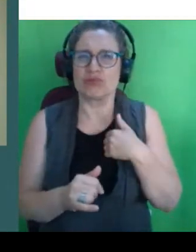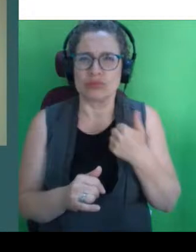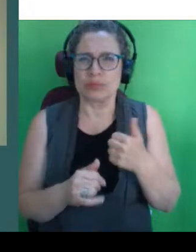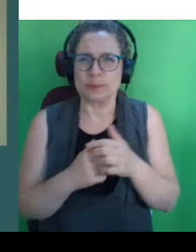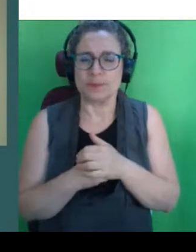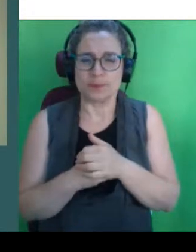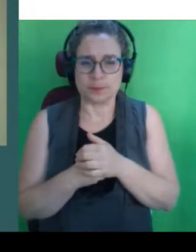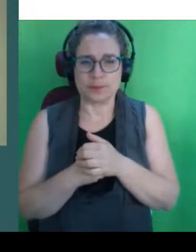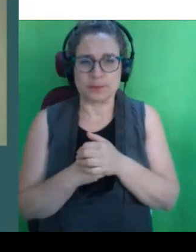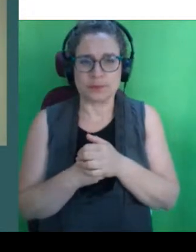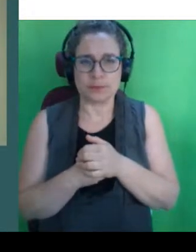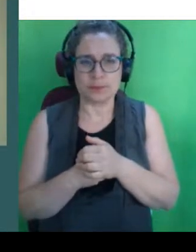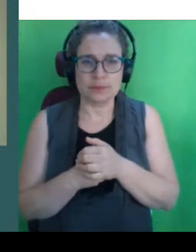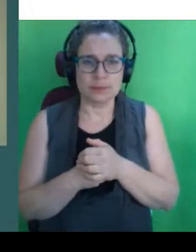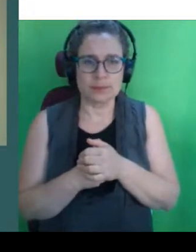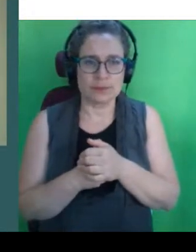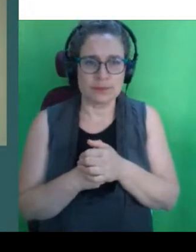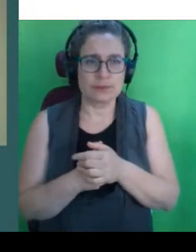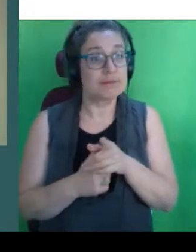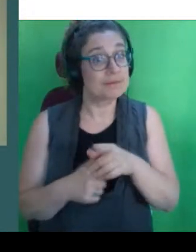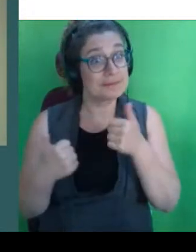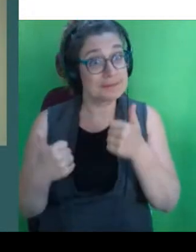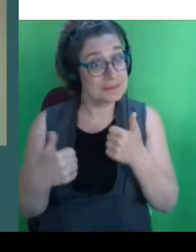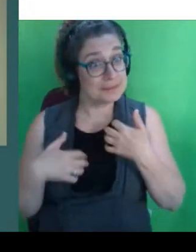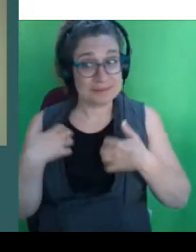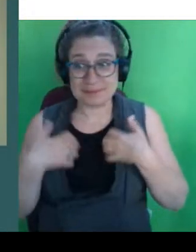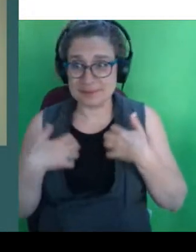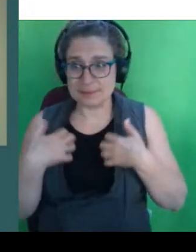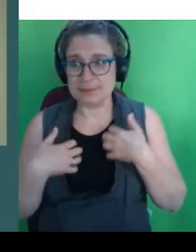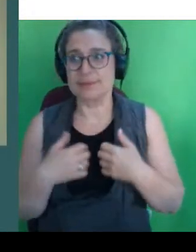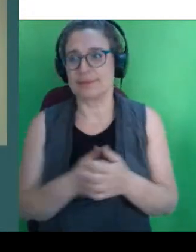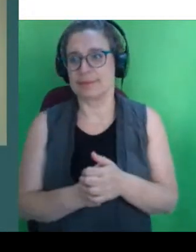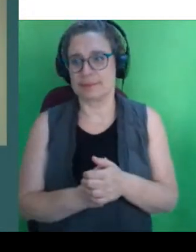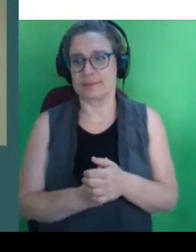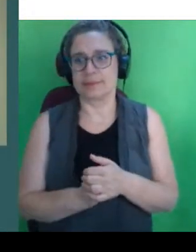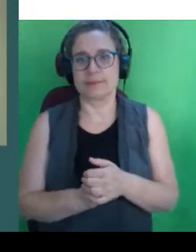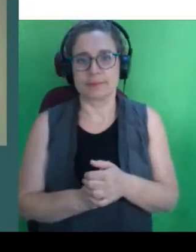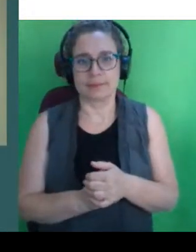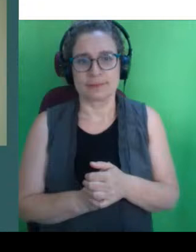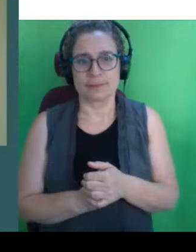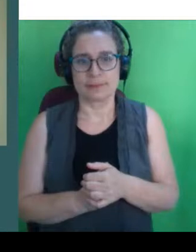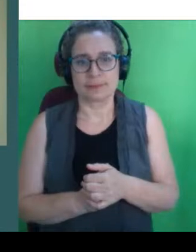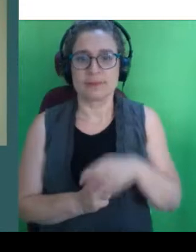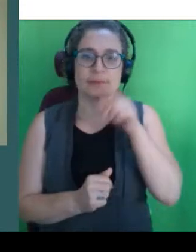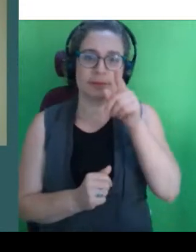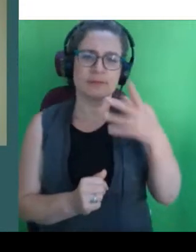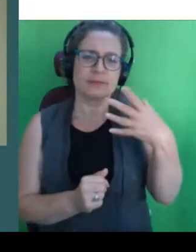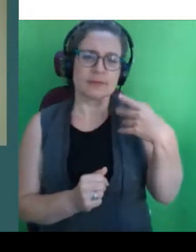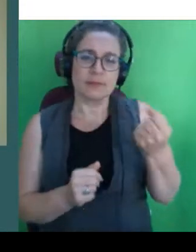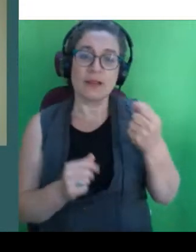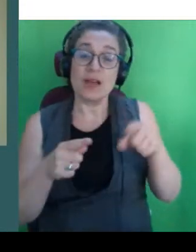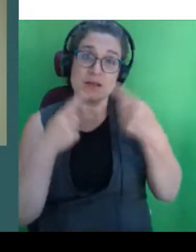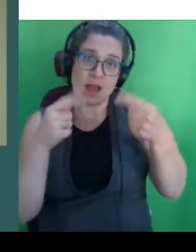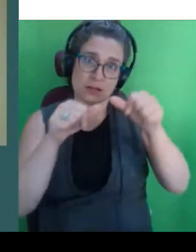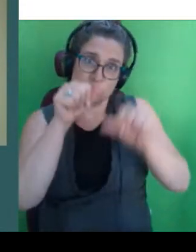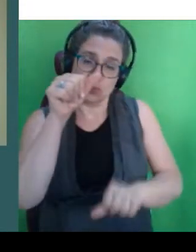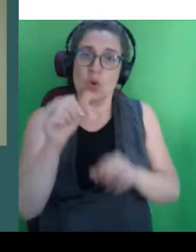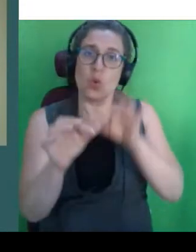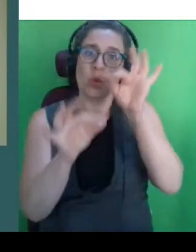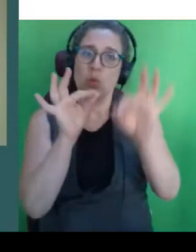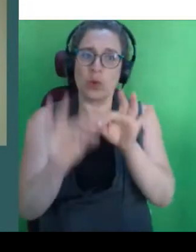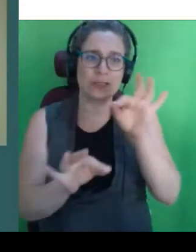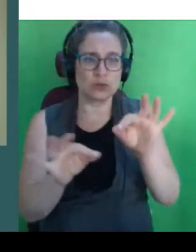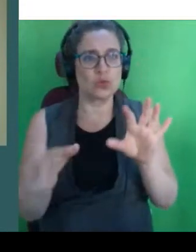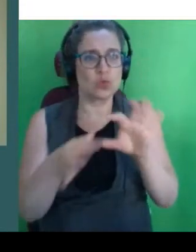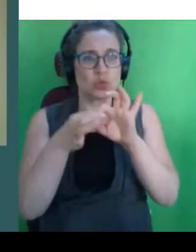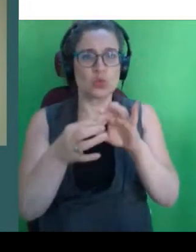Thank you very much. That's quite interesting and useful. So there's the next lot of questions are all to do with kind of skin prick